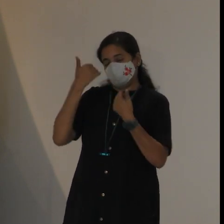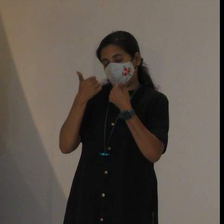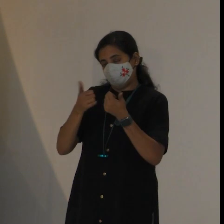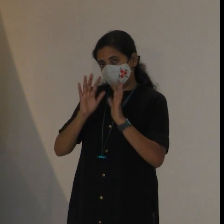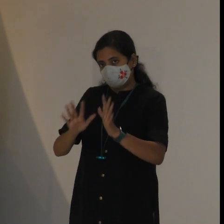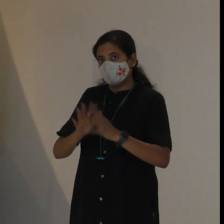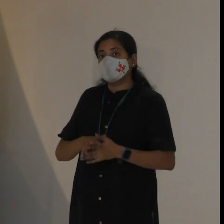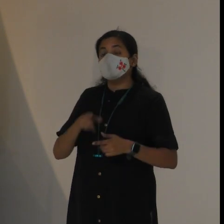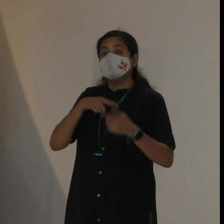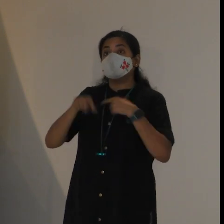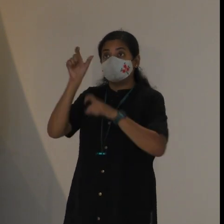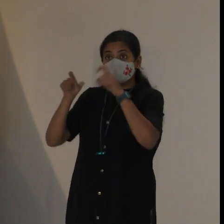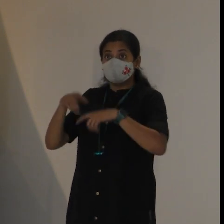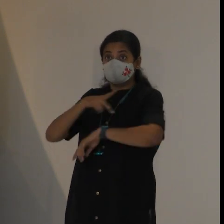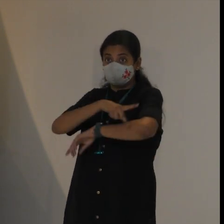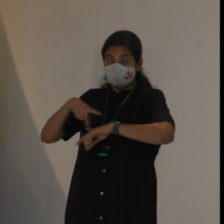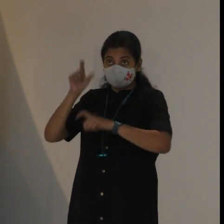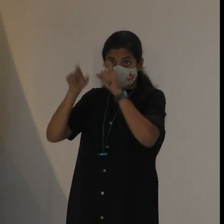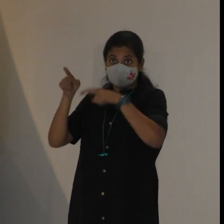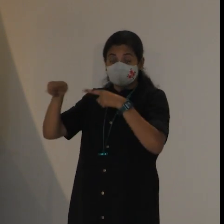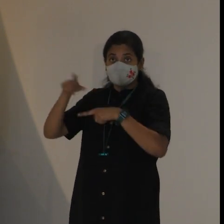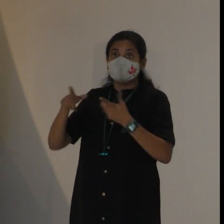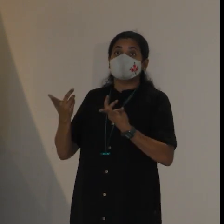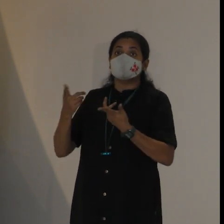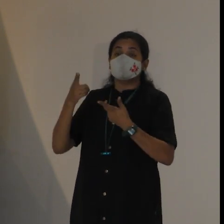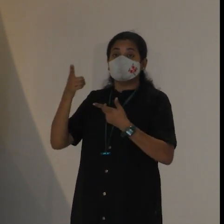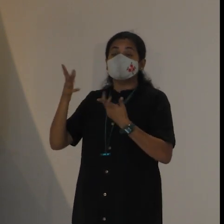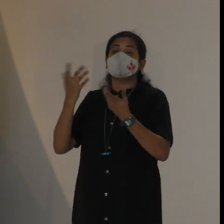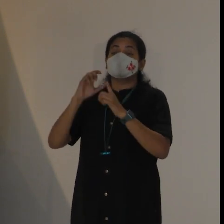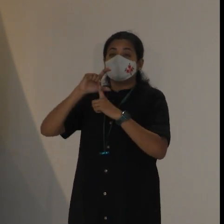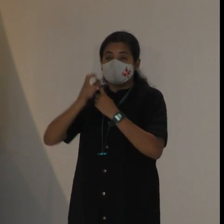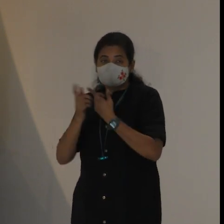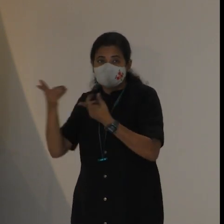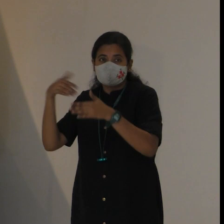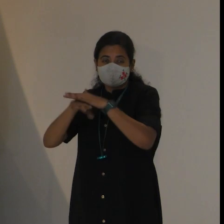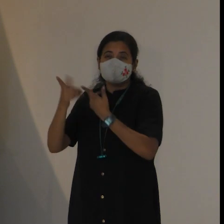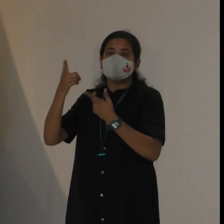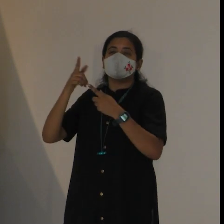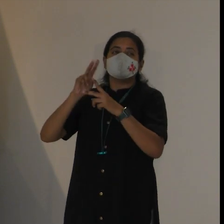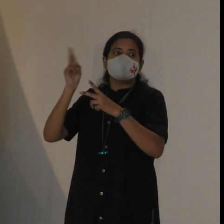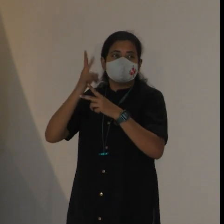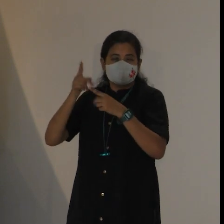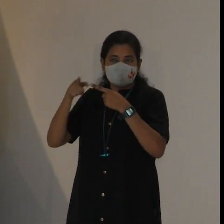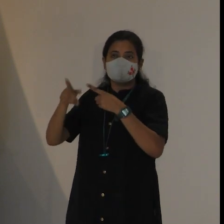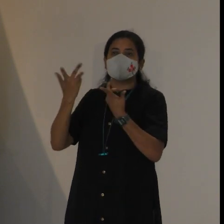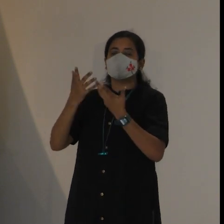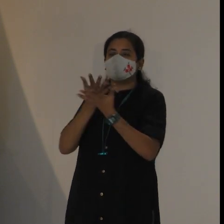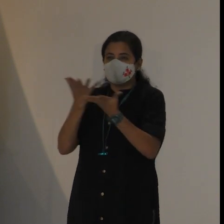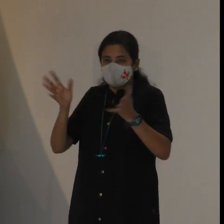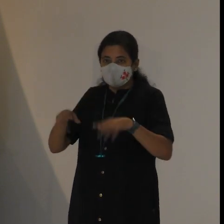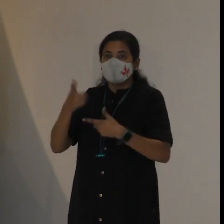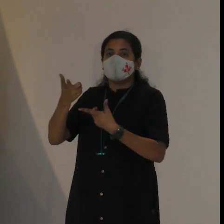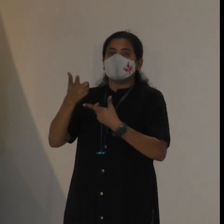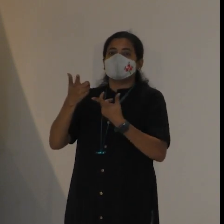my area of expertise is mid-19th century cultural repatriative laws and nuances around objects that have